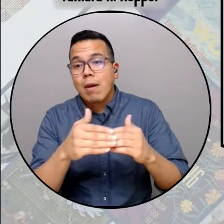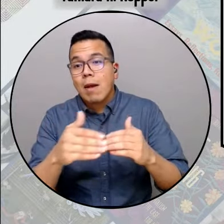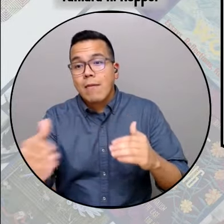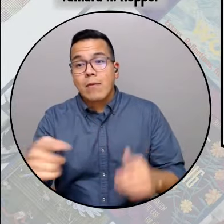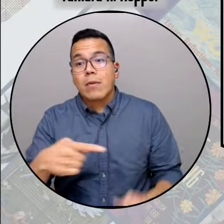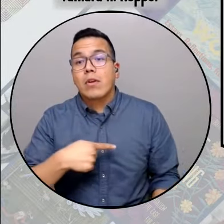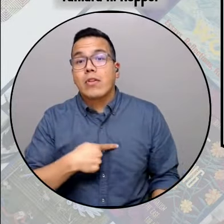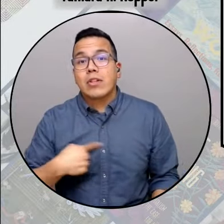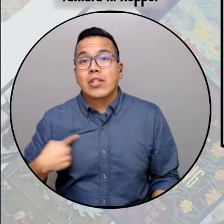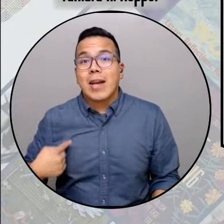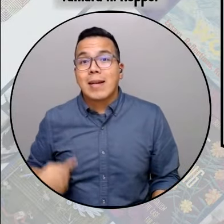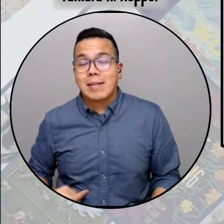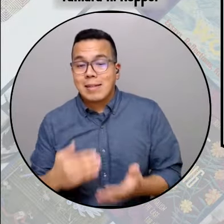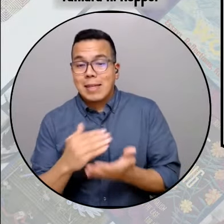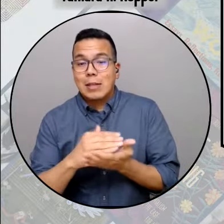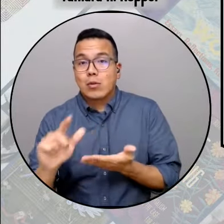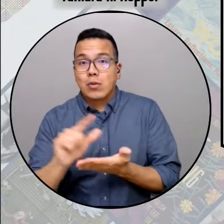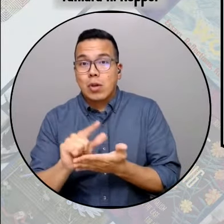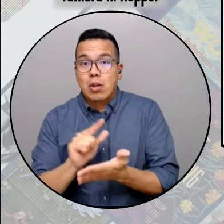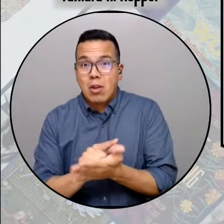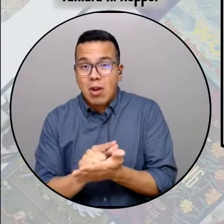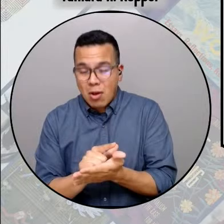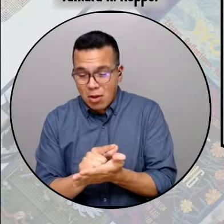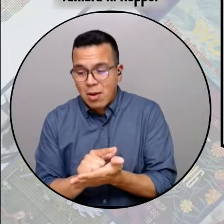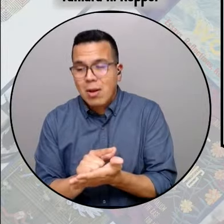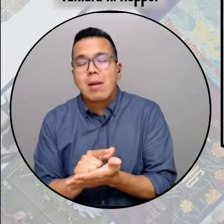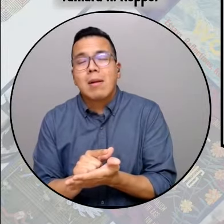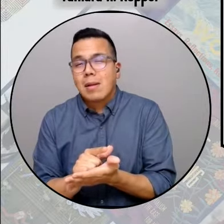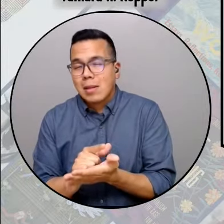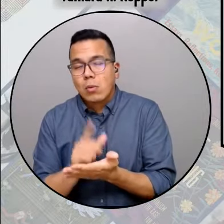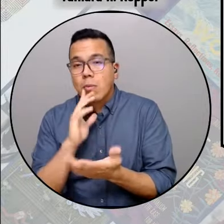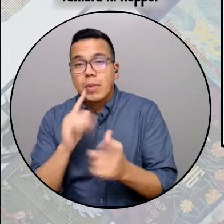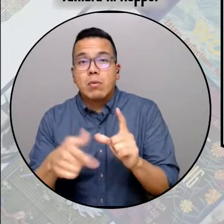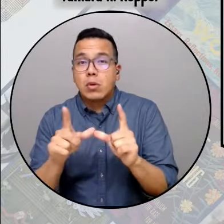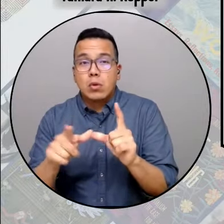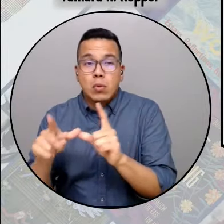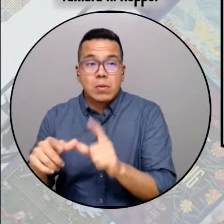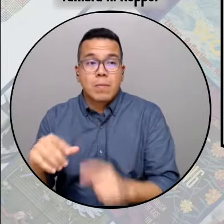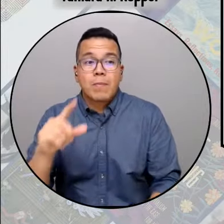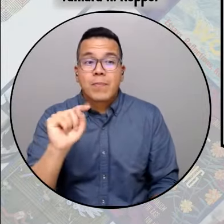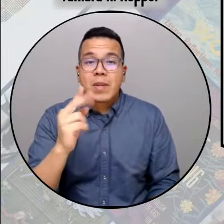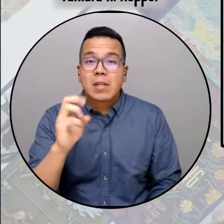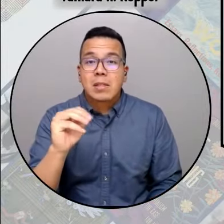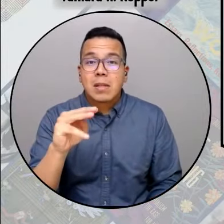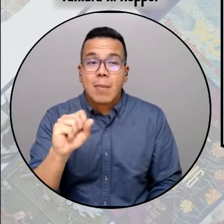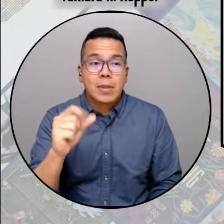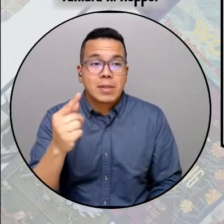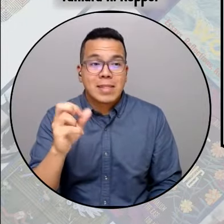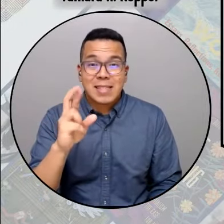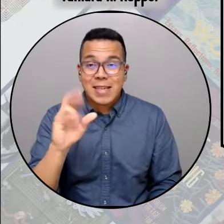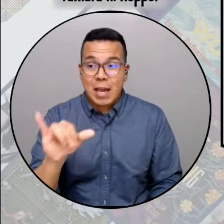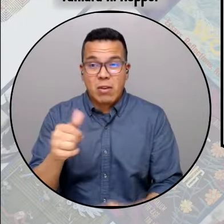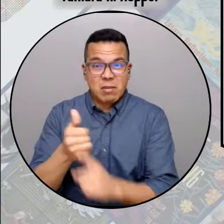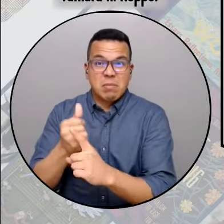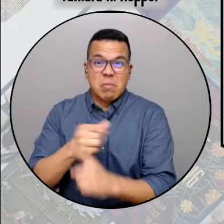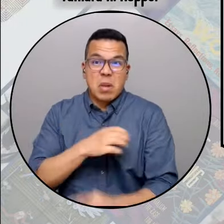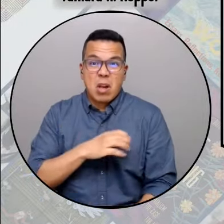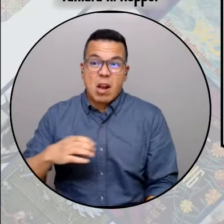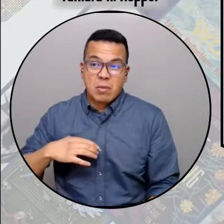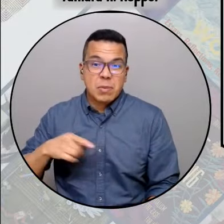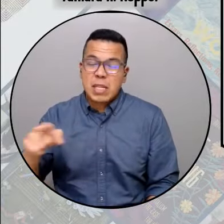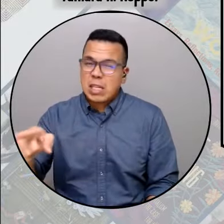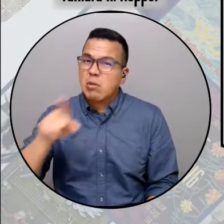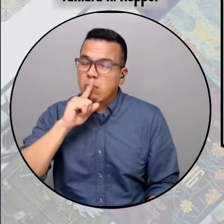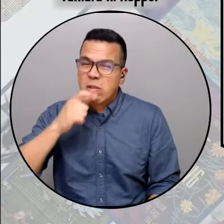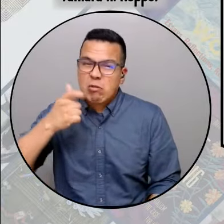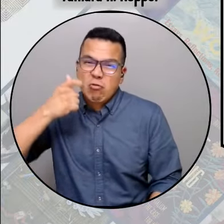be renewed. And so Thomas Gary was a racist dude. He was a racist fucker. And he was a congressperson. And he